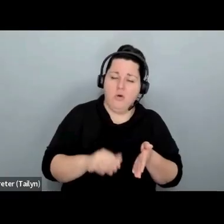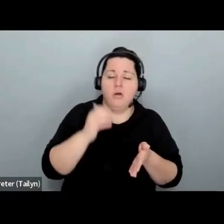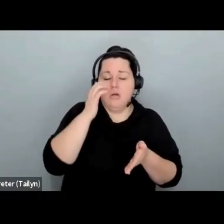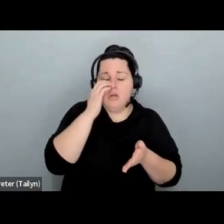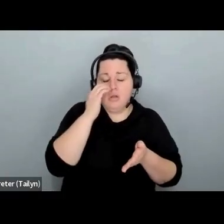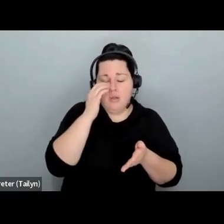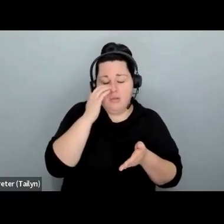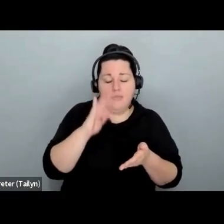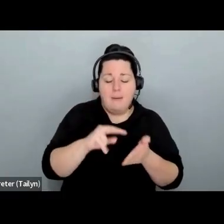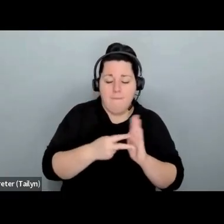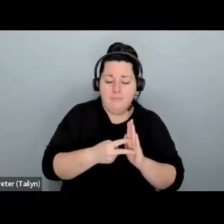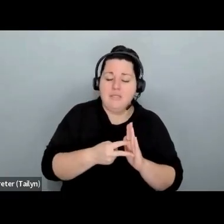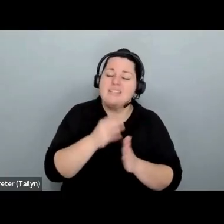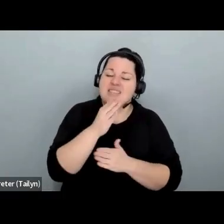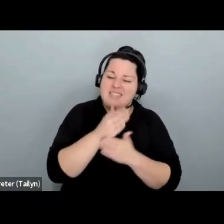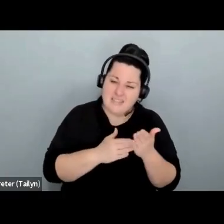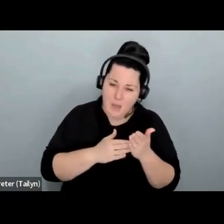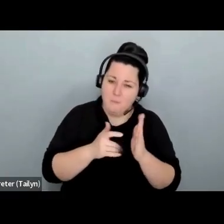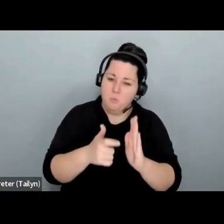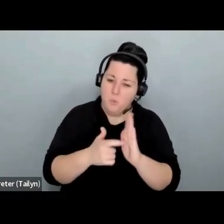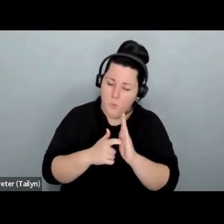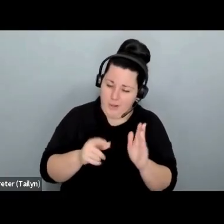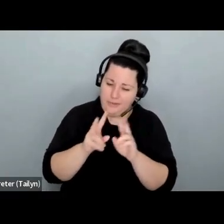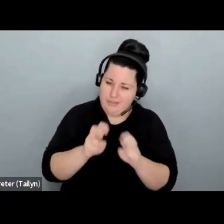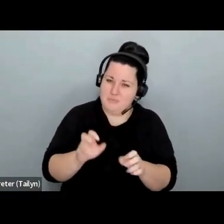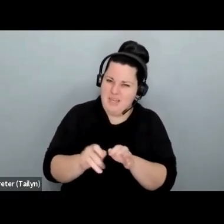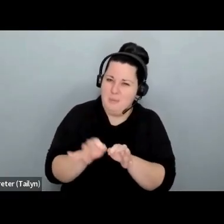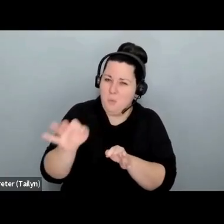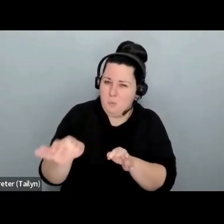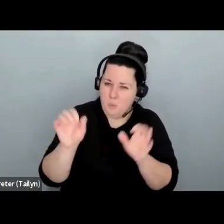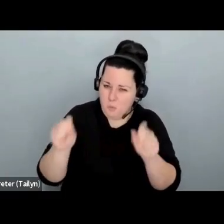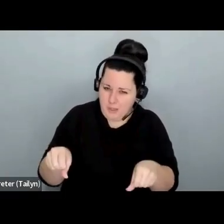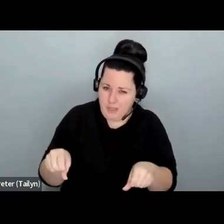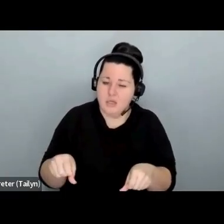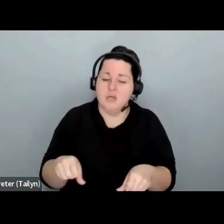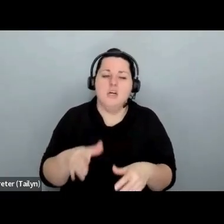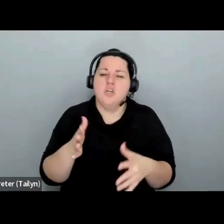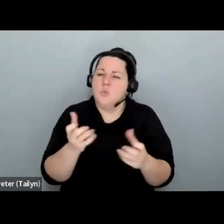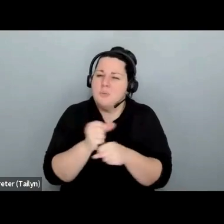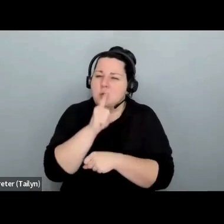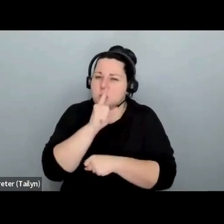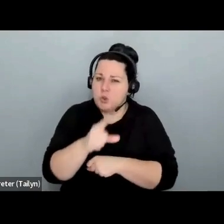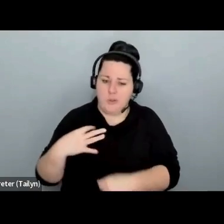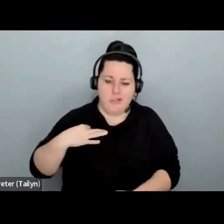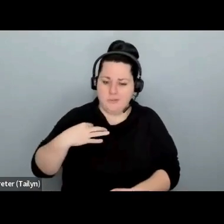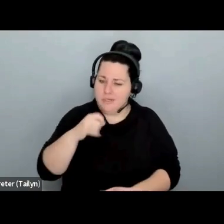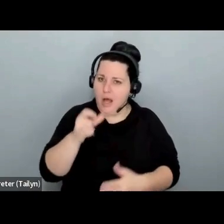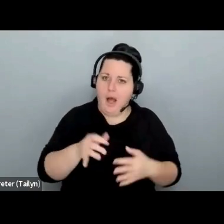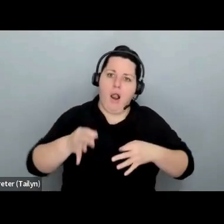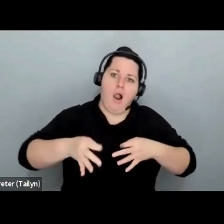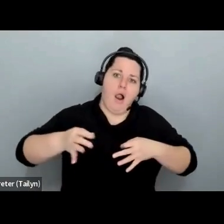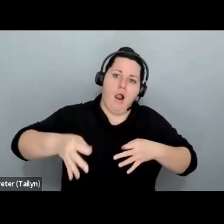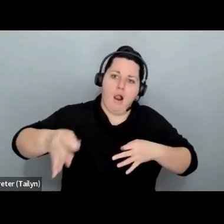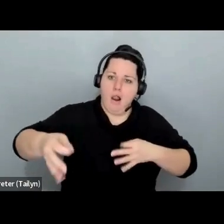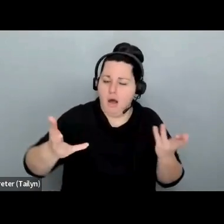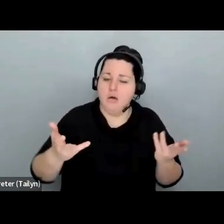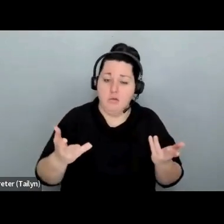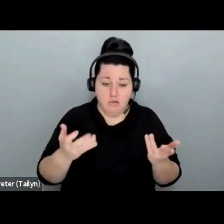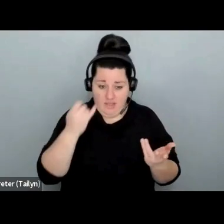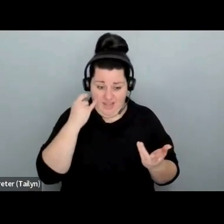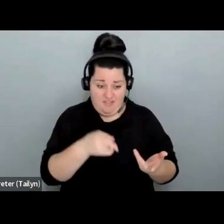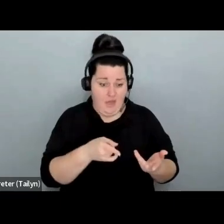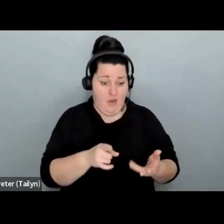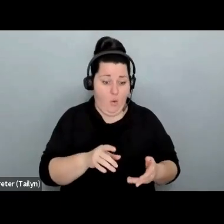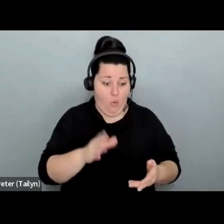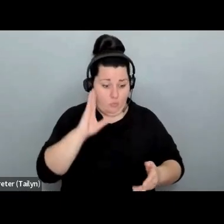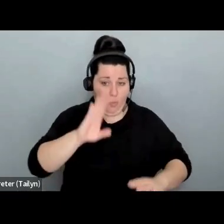the postponement of some of the required assessments to ensure that eligibility is not delayed for students who meet the eligibility